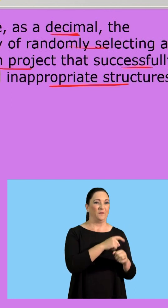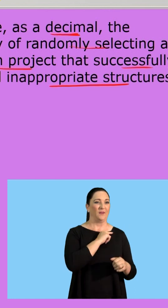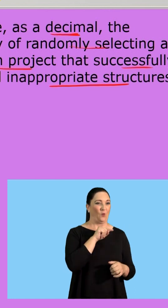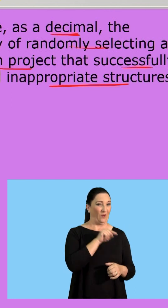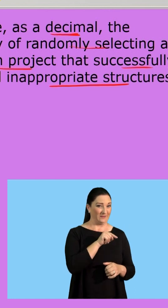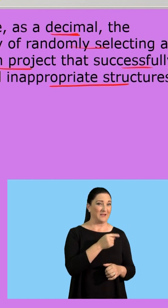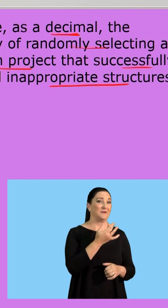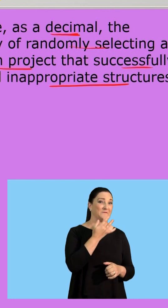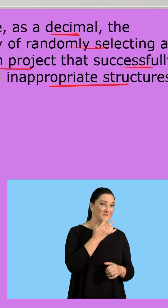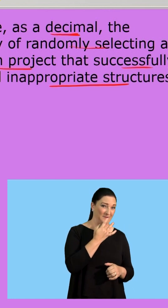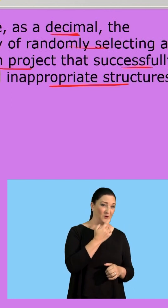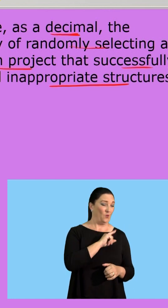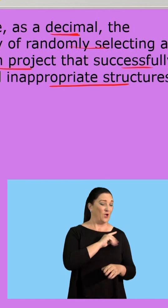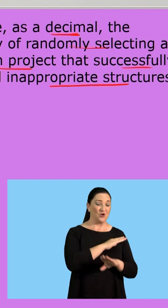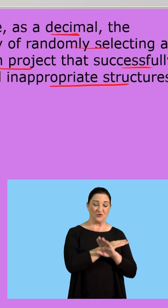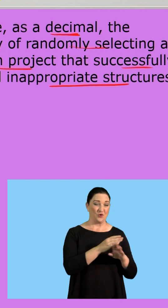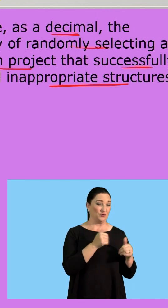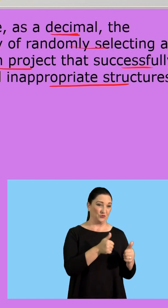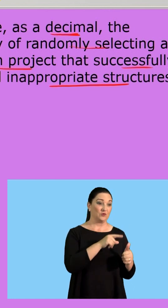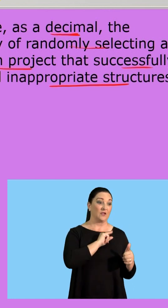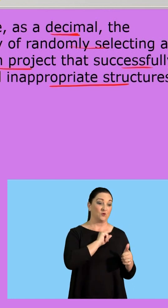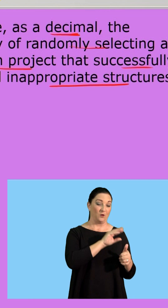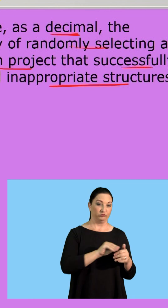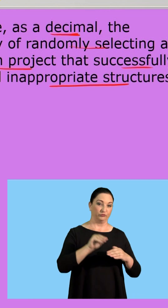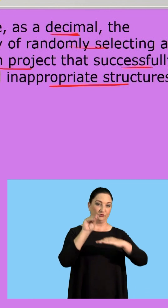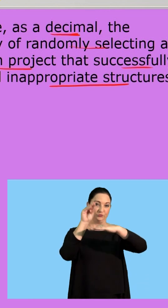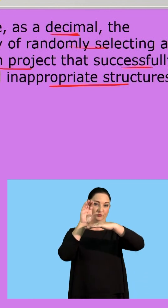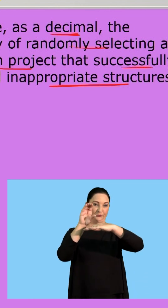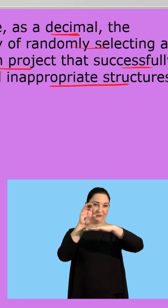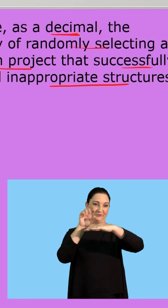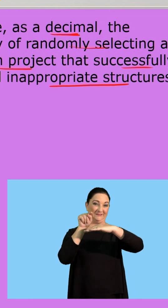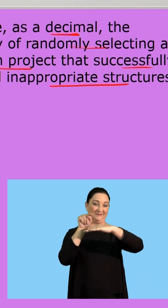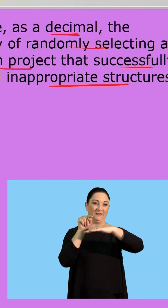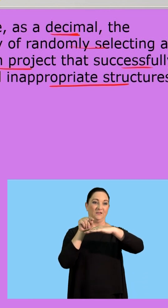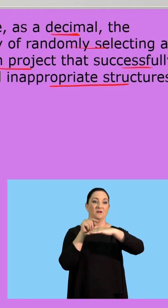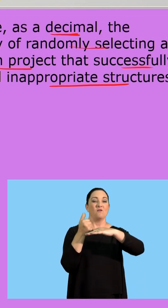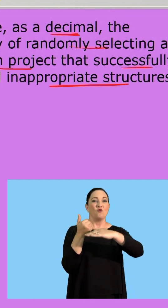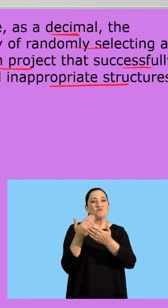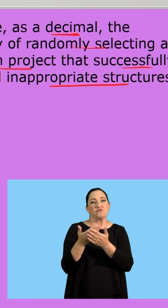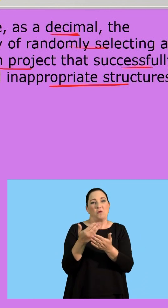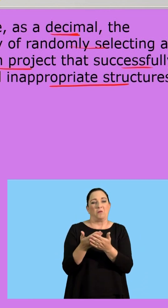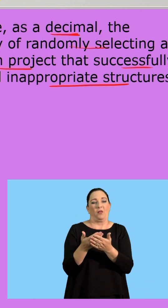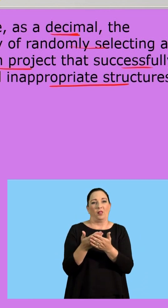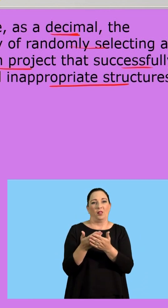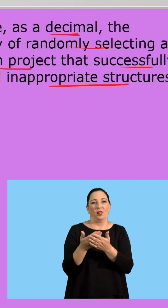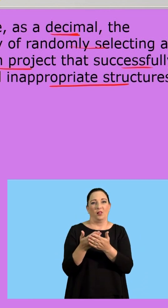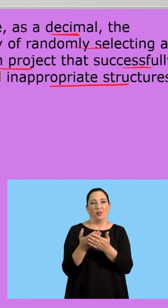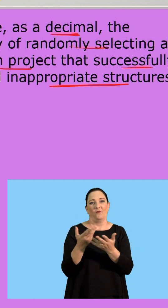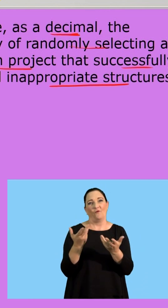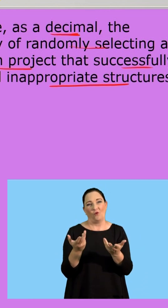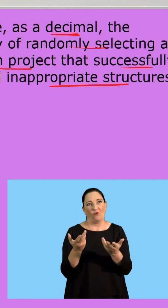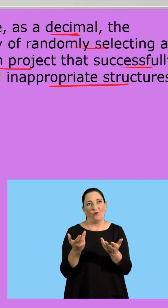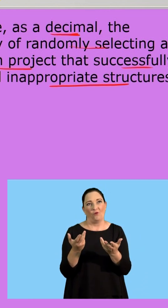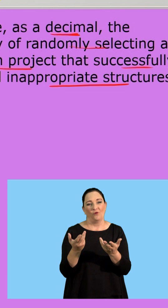And I call that my favorable outcomes now because I have to work with inappropriate structures, right? So therefore, I will say